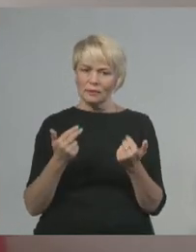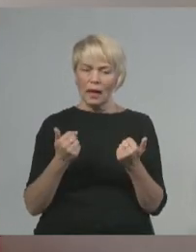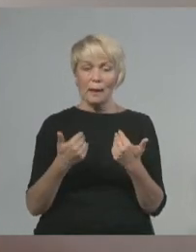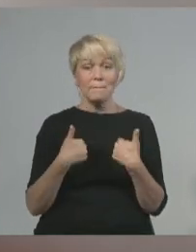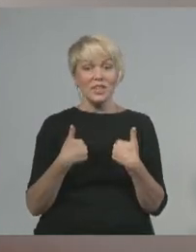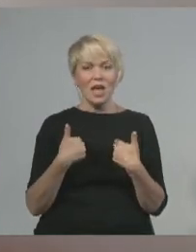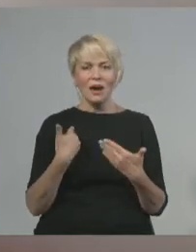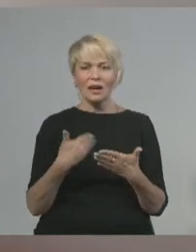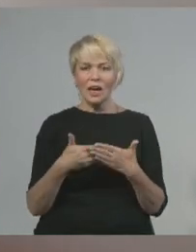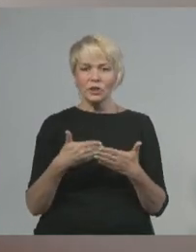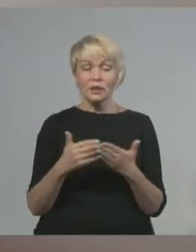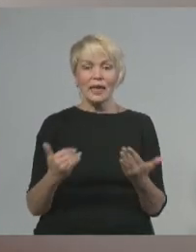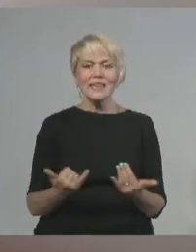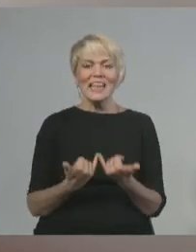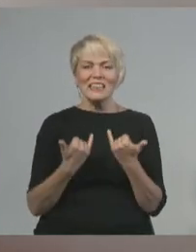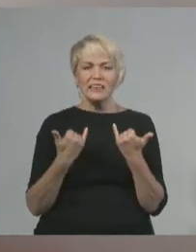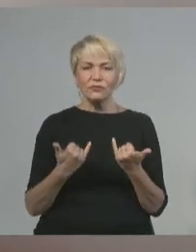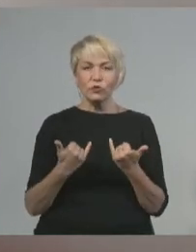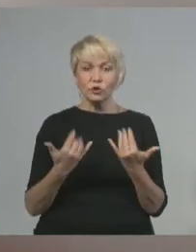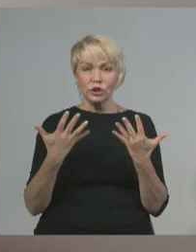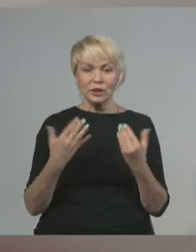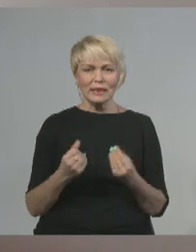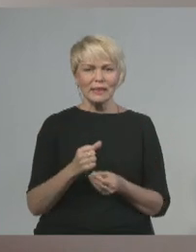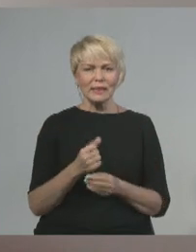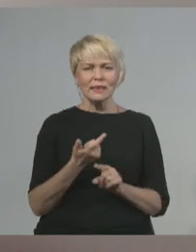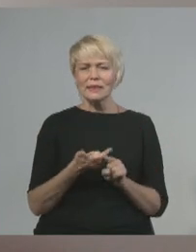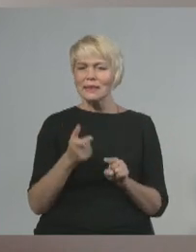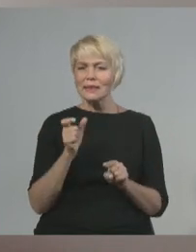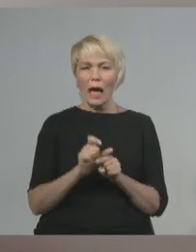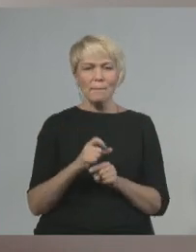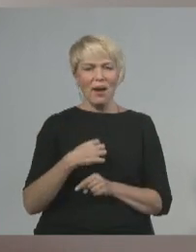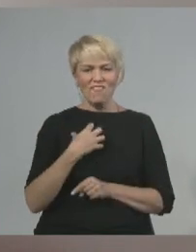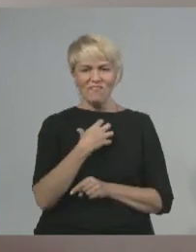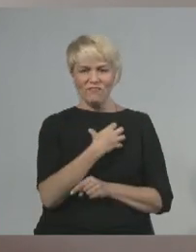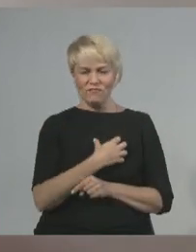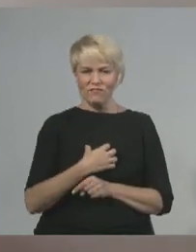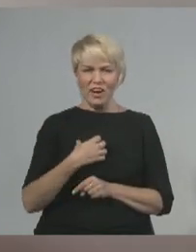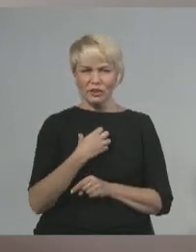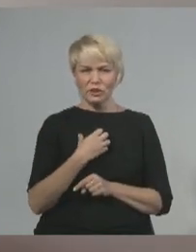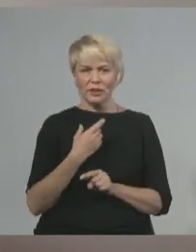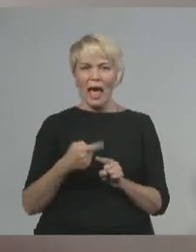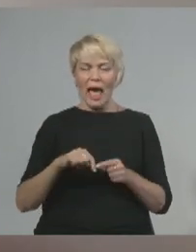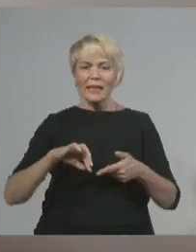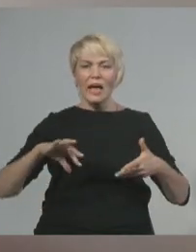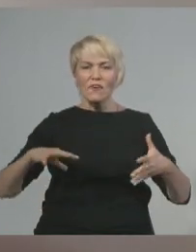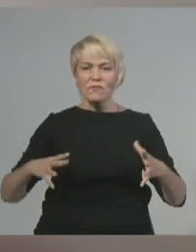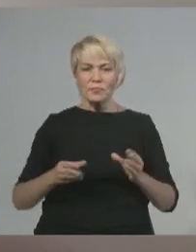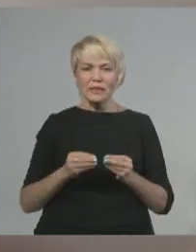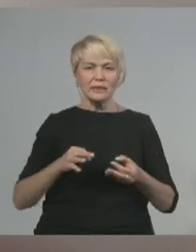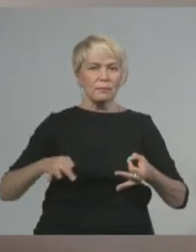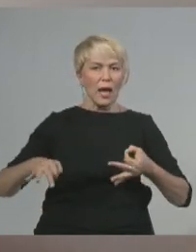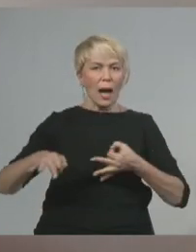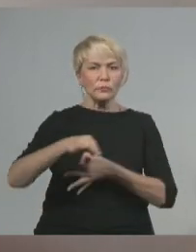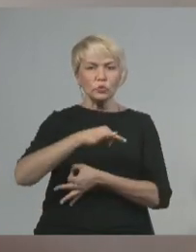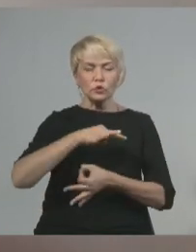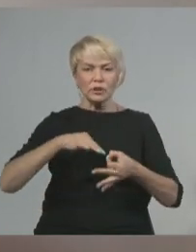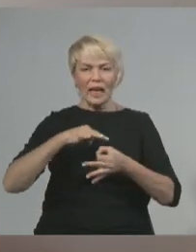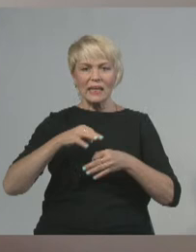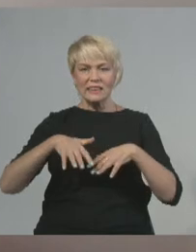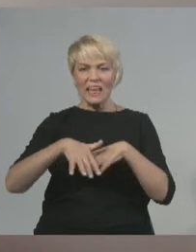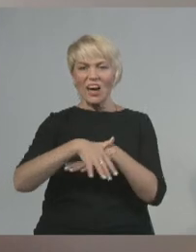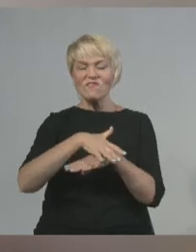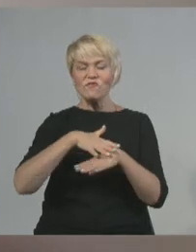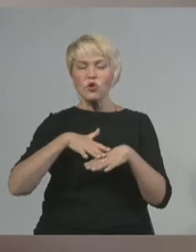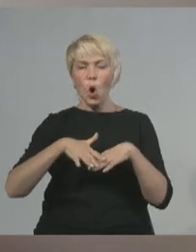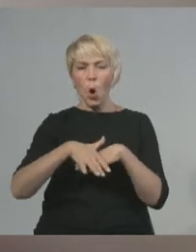yes i think that today the most important thing is to discuss in